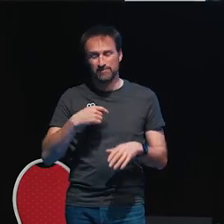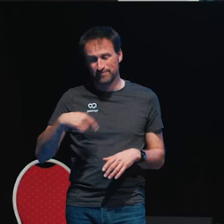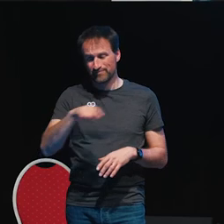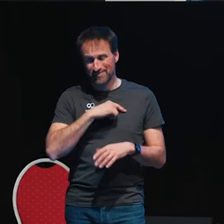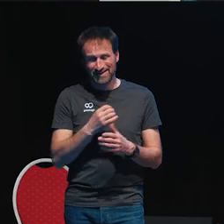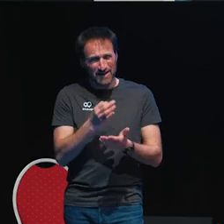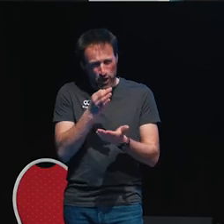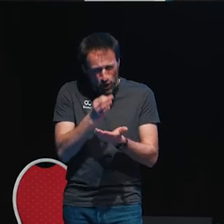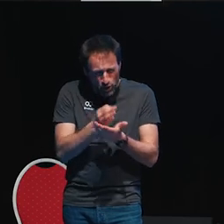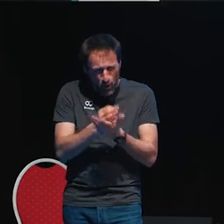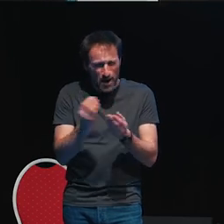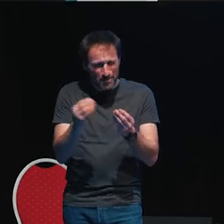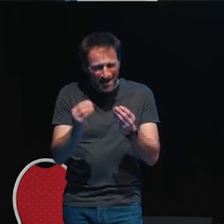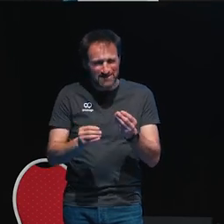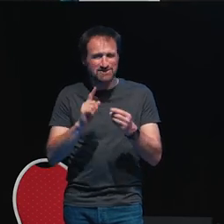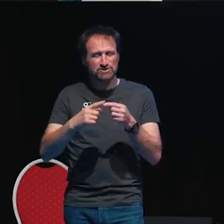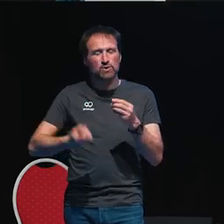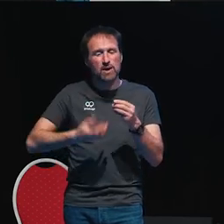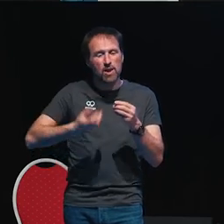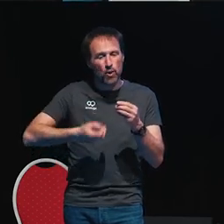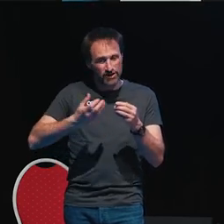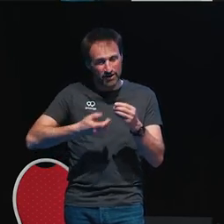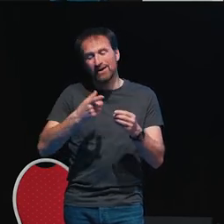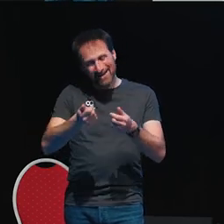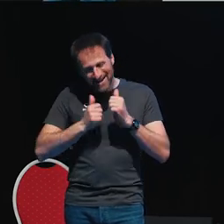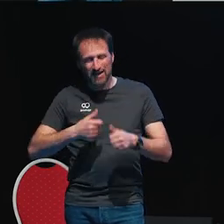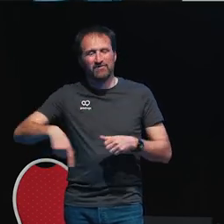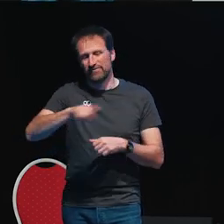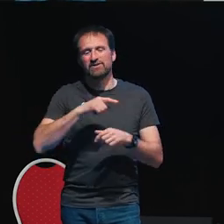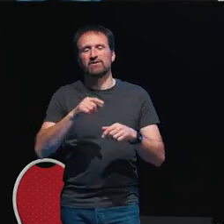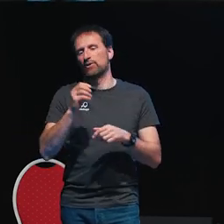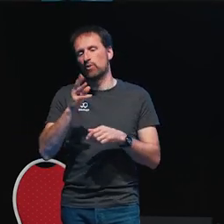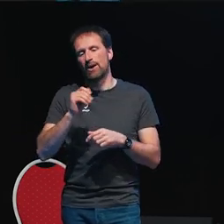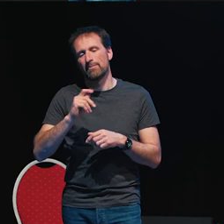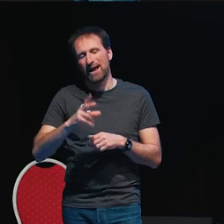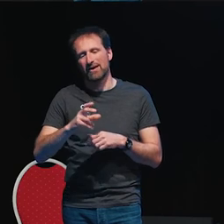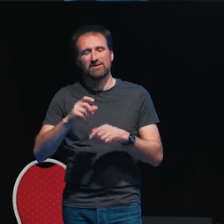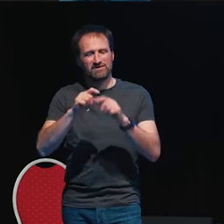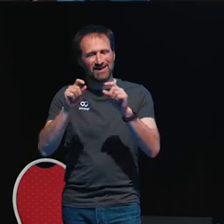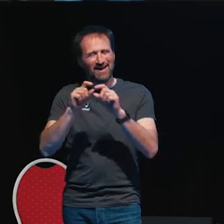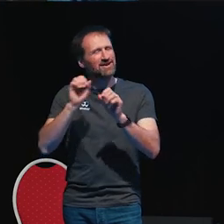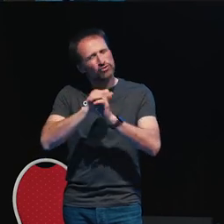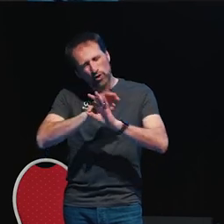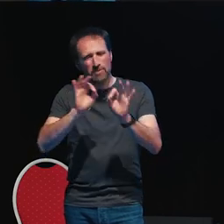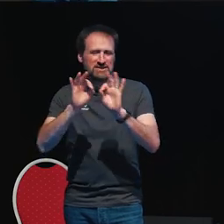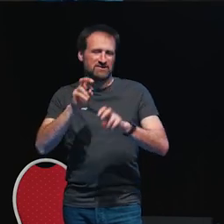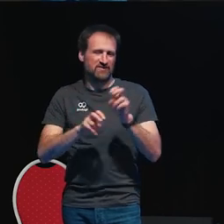loaders, and finally, just using Webpack 5. So thank you very much. And hopefully, you have some things to